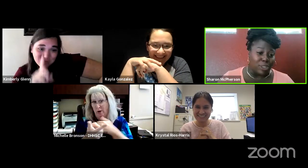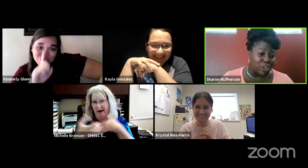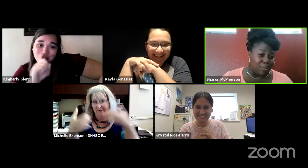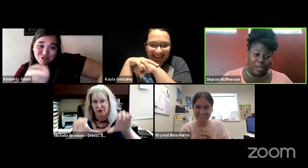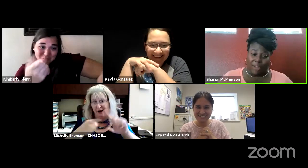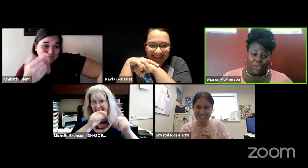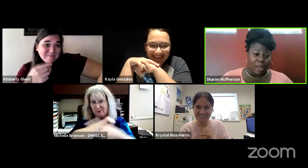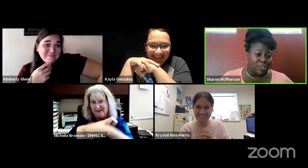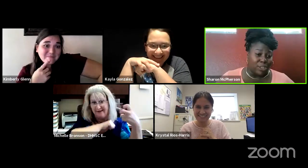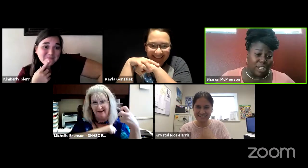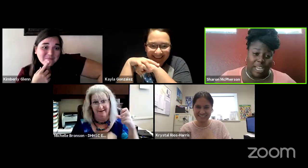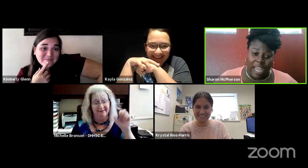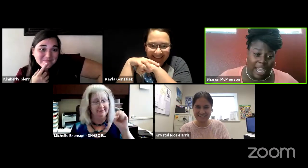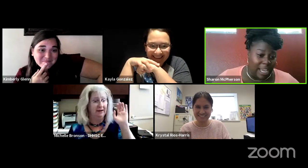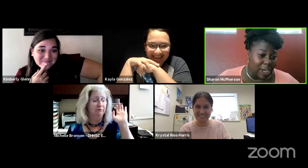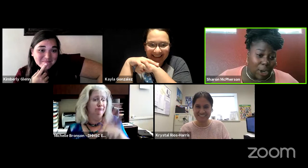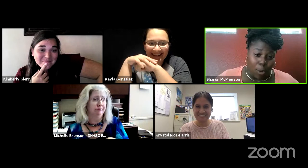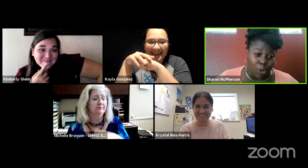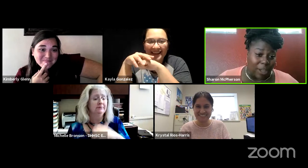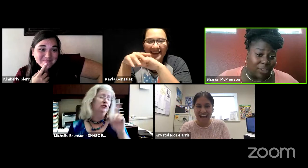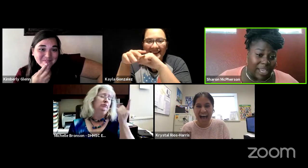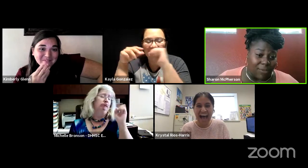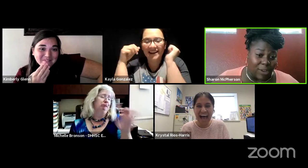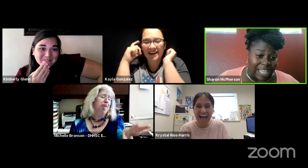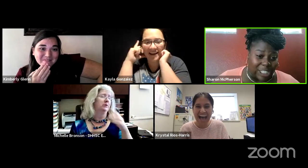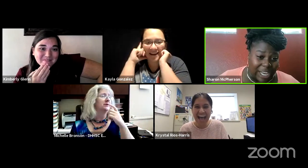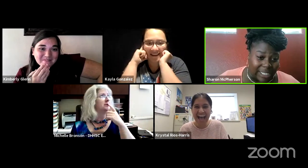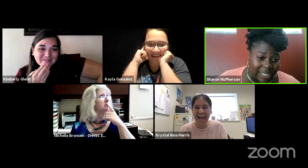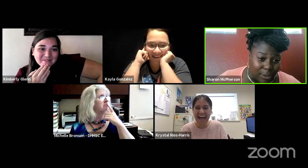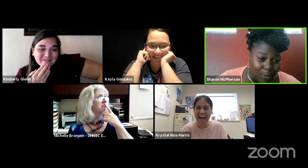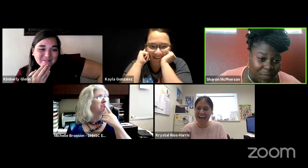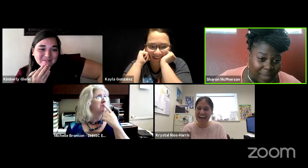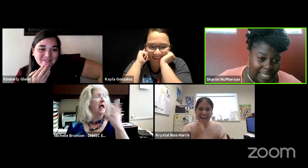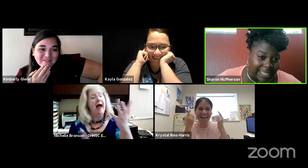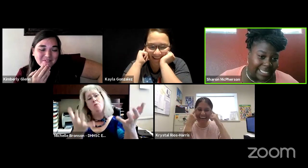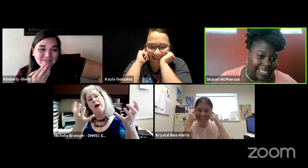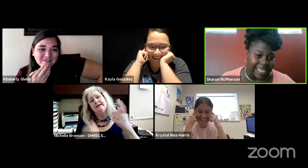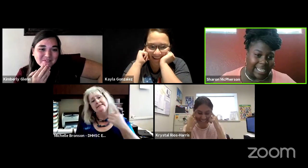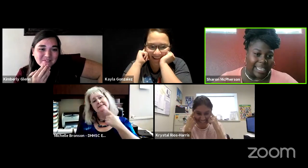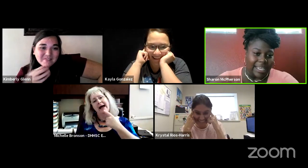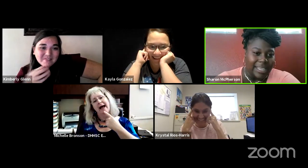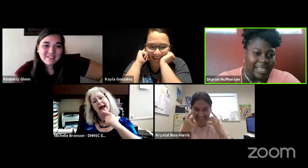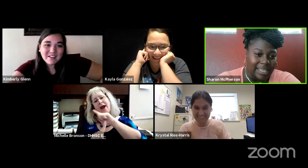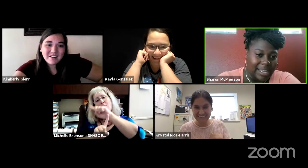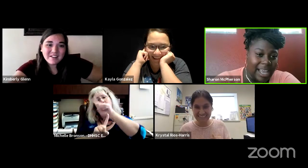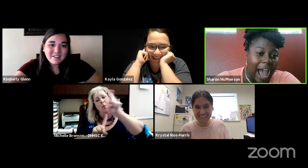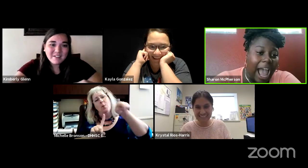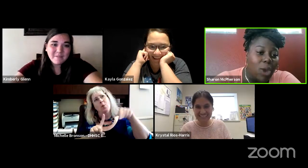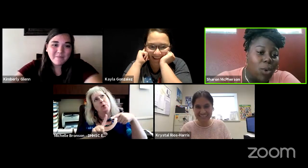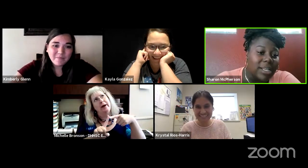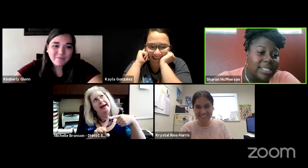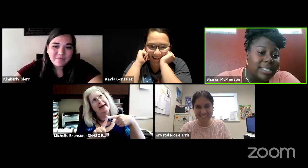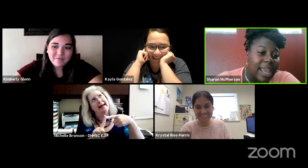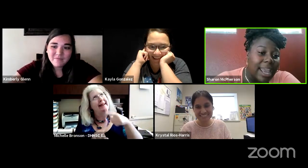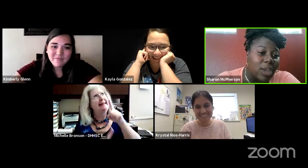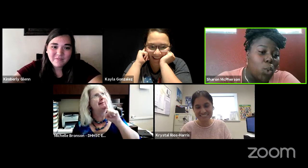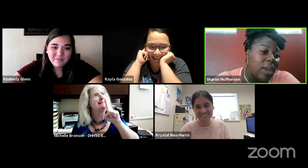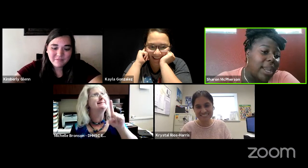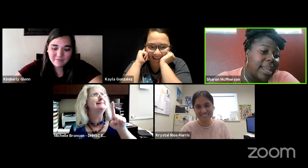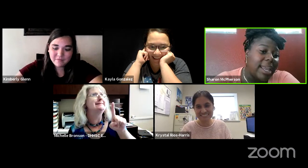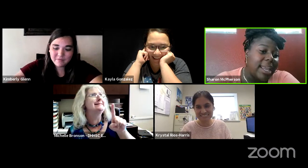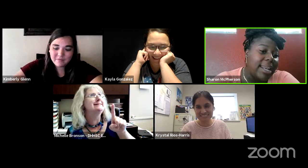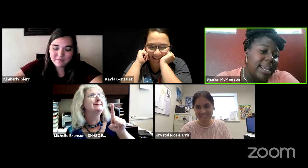Okay, I'm just going to put it out there. I'm just going to, throw it out there and give you guys a chance to steal. Let's see. I want to